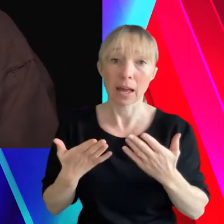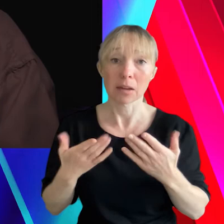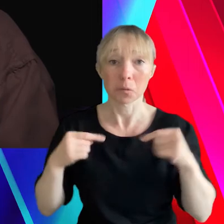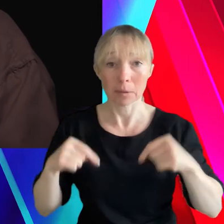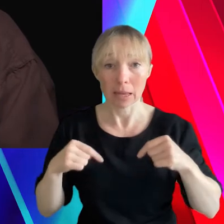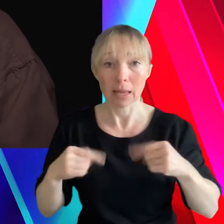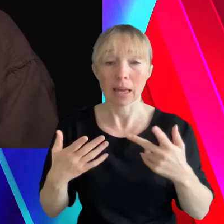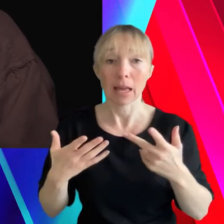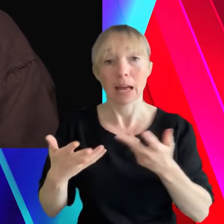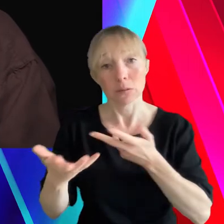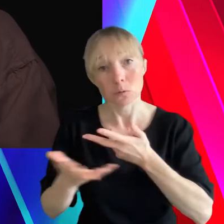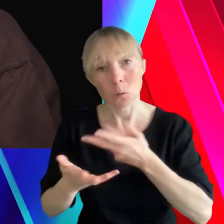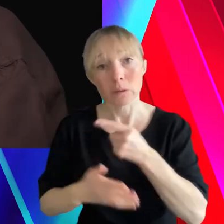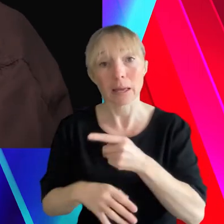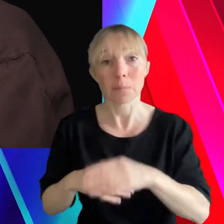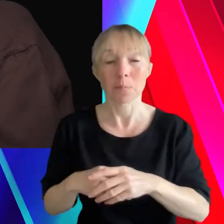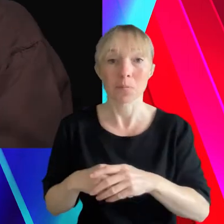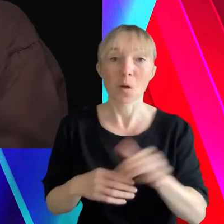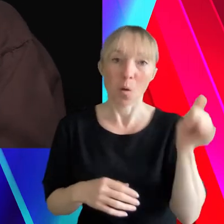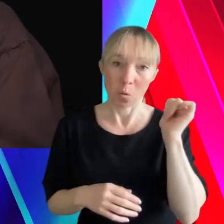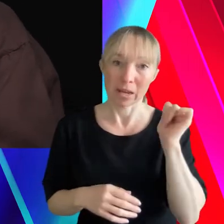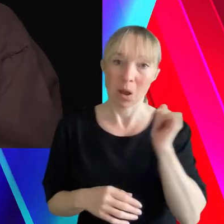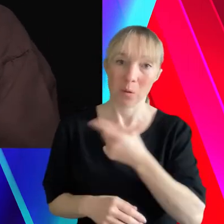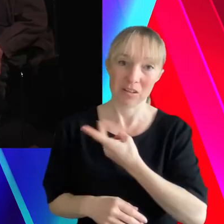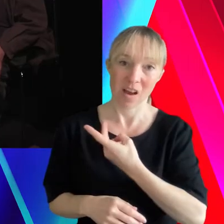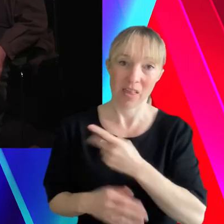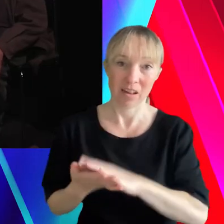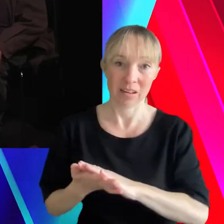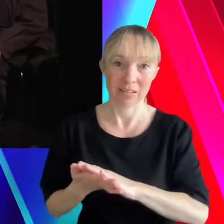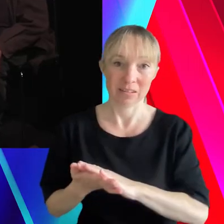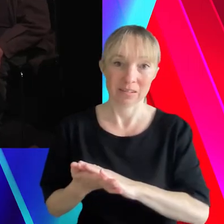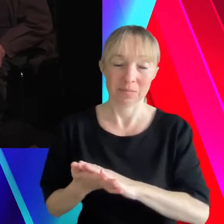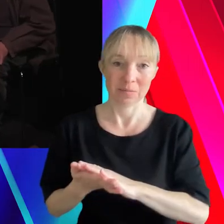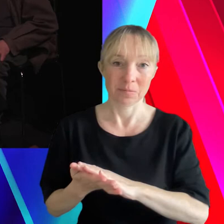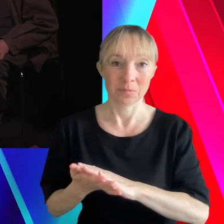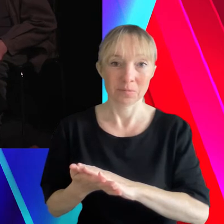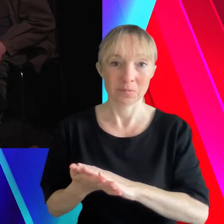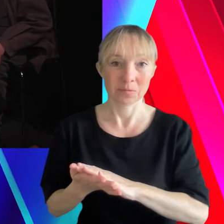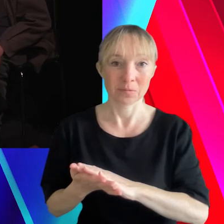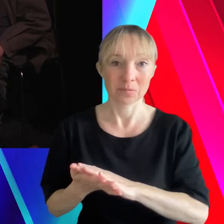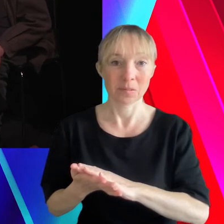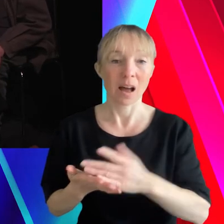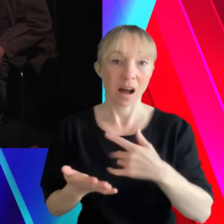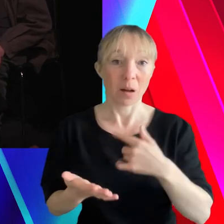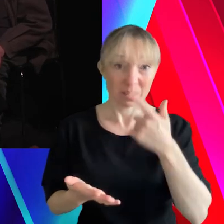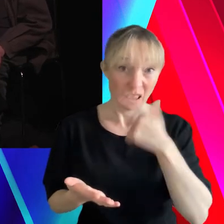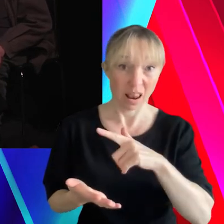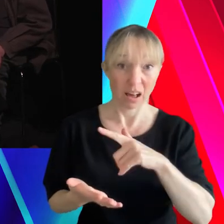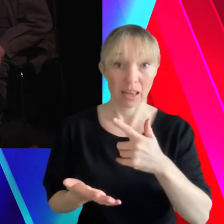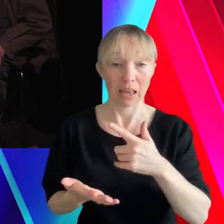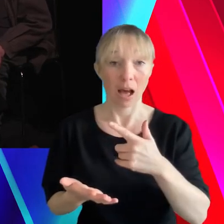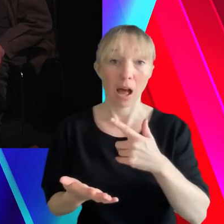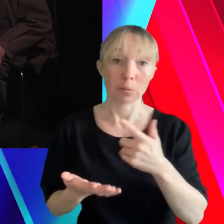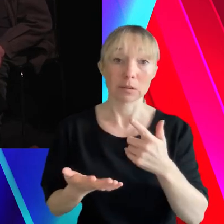to be here and to be able to talk to him. We know each other because, in the first place, I had the privilege of being the